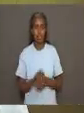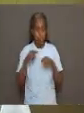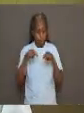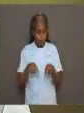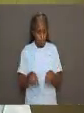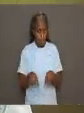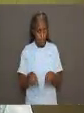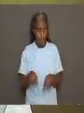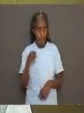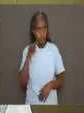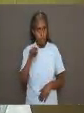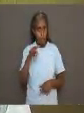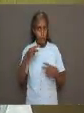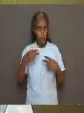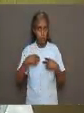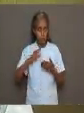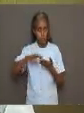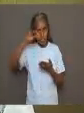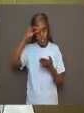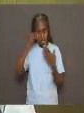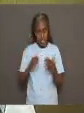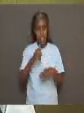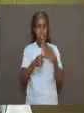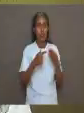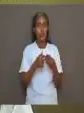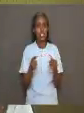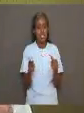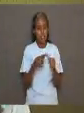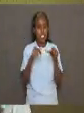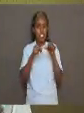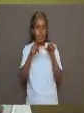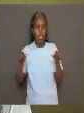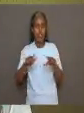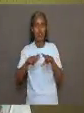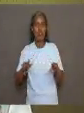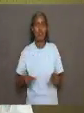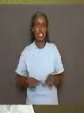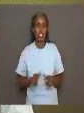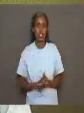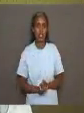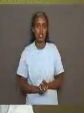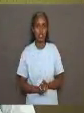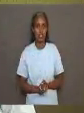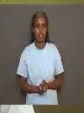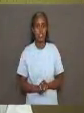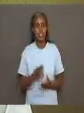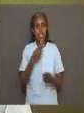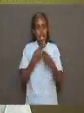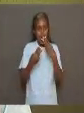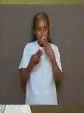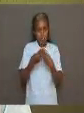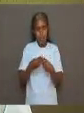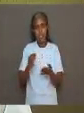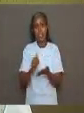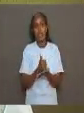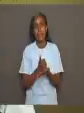Today, you have learned about the first measure of location, the arithmetic mean.